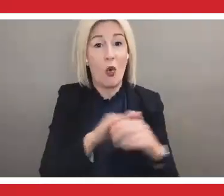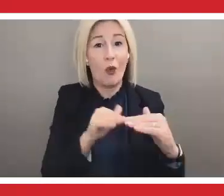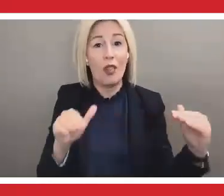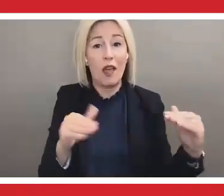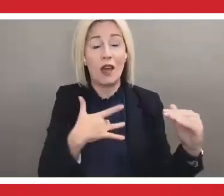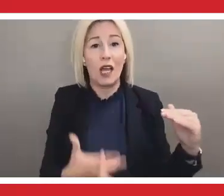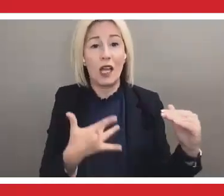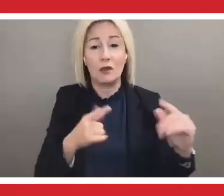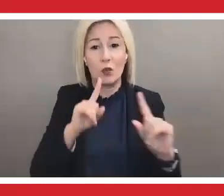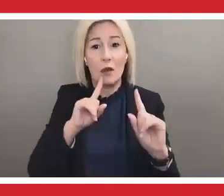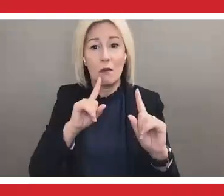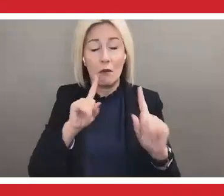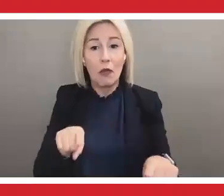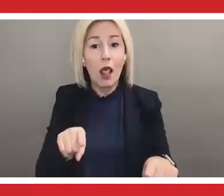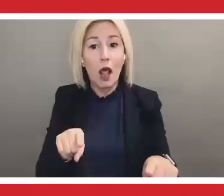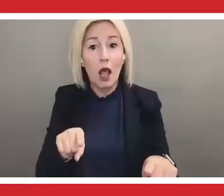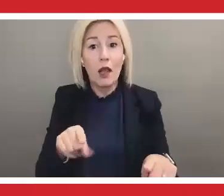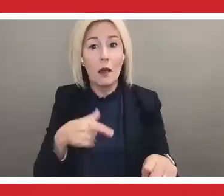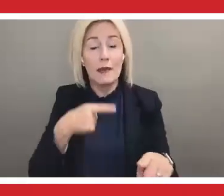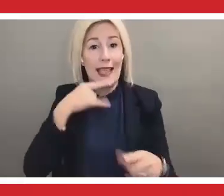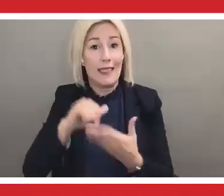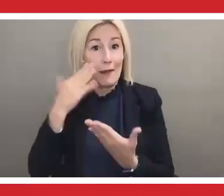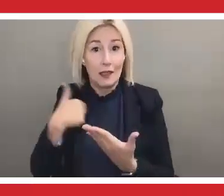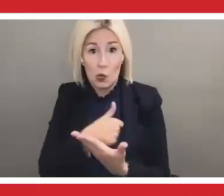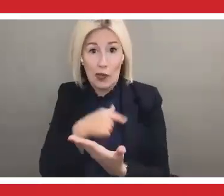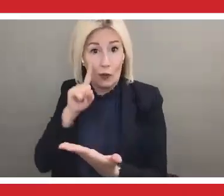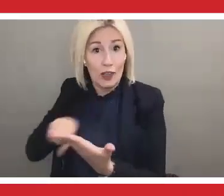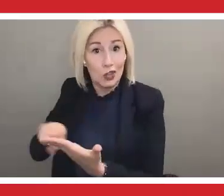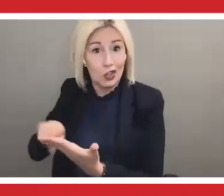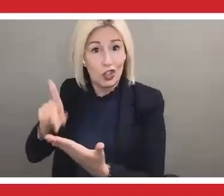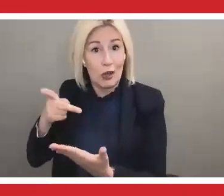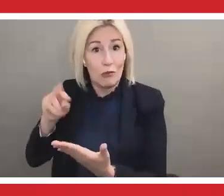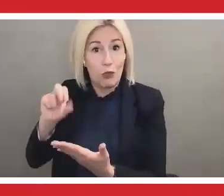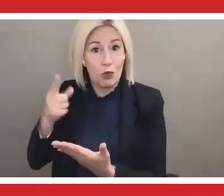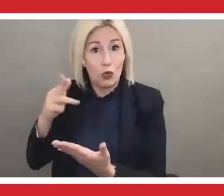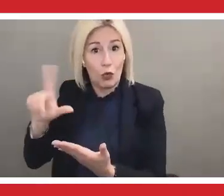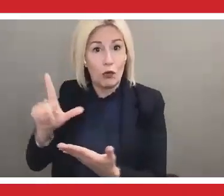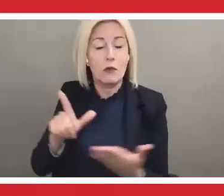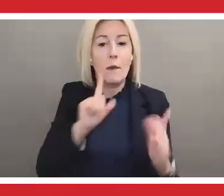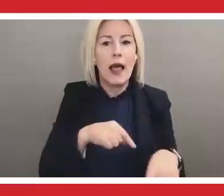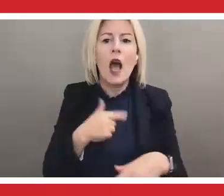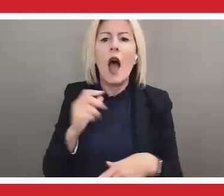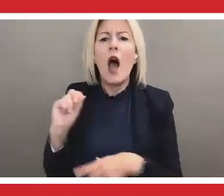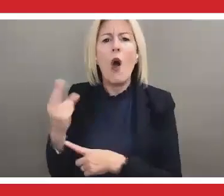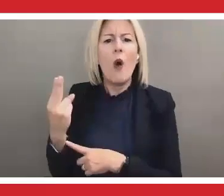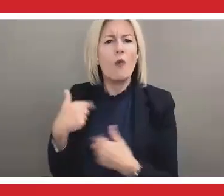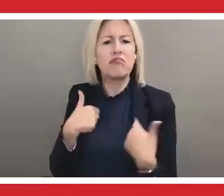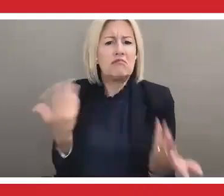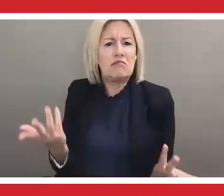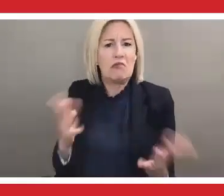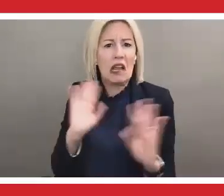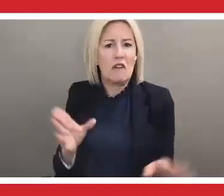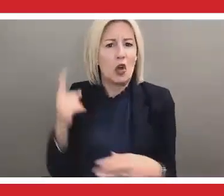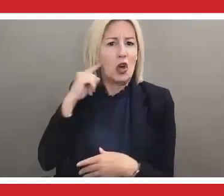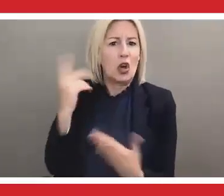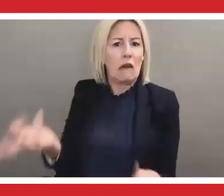and I'm saying this because we conducted a study in Portugal, and the replies is, oh, I never heard about that.